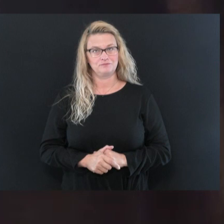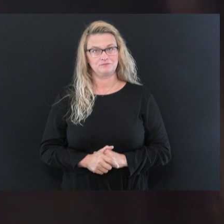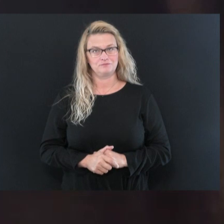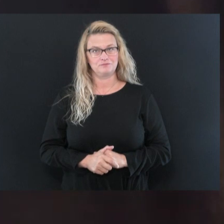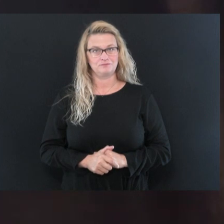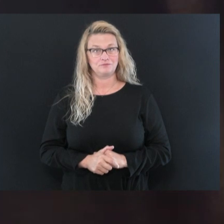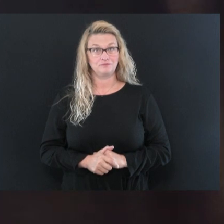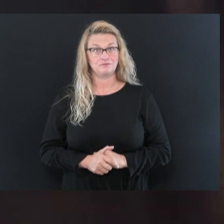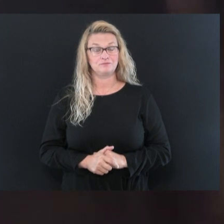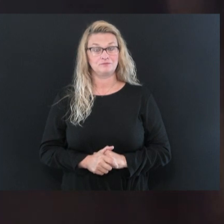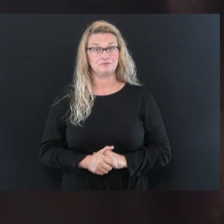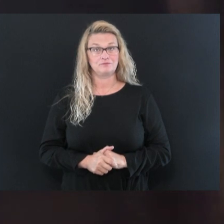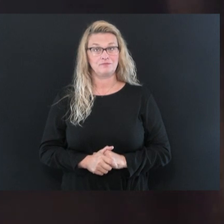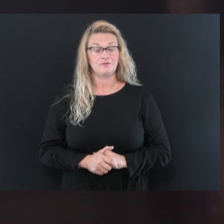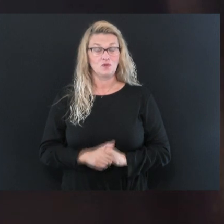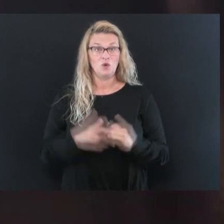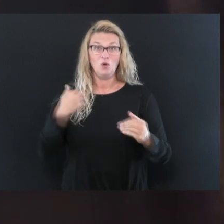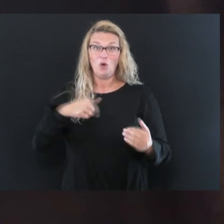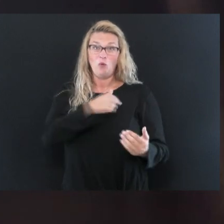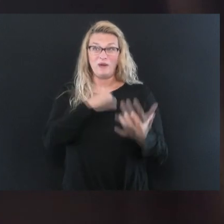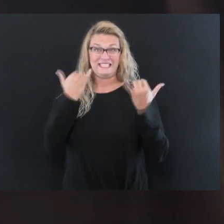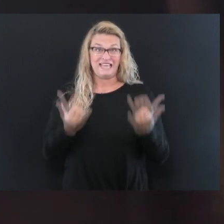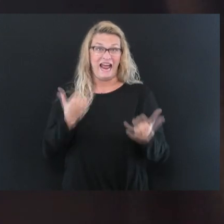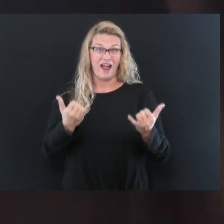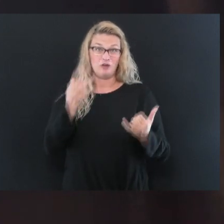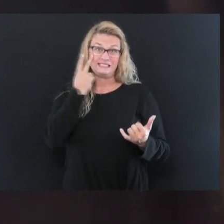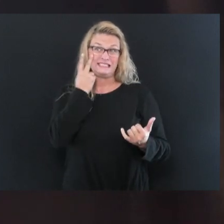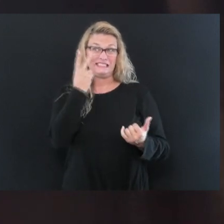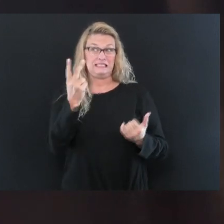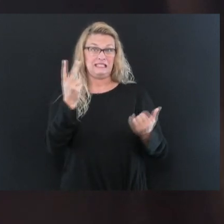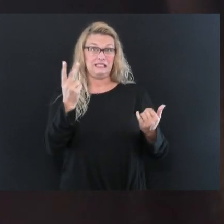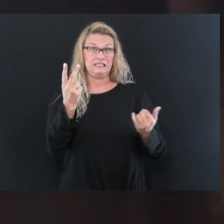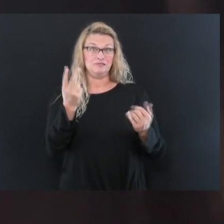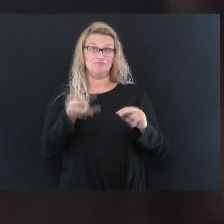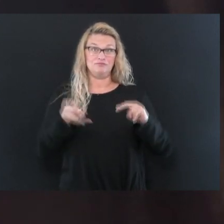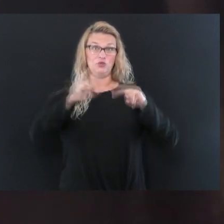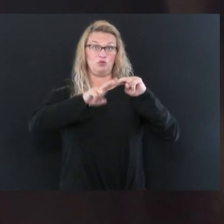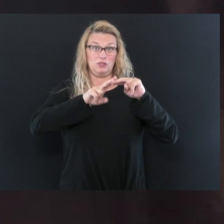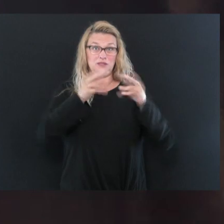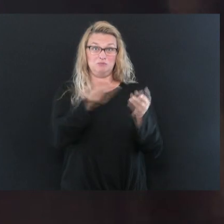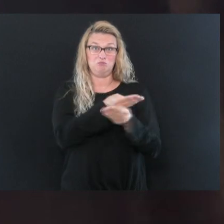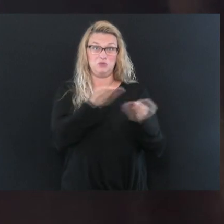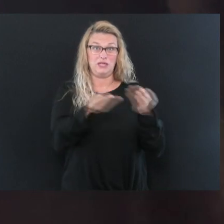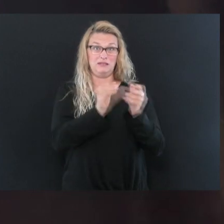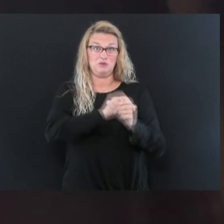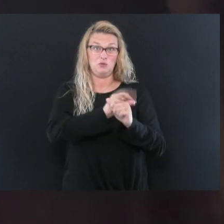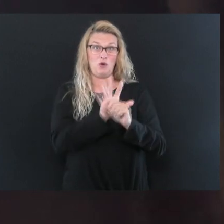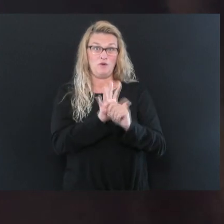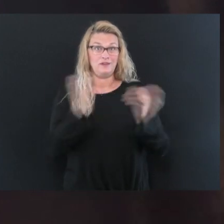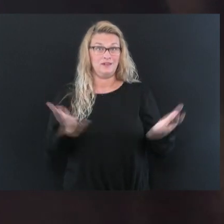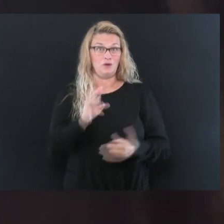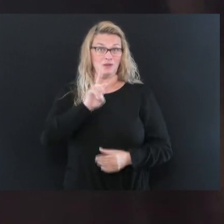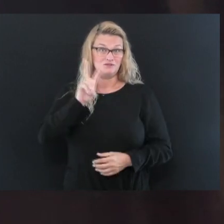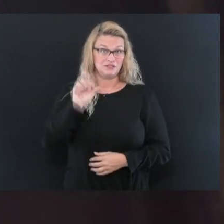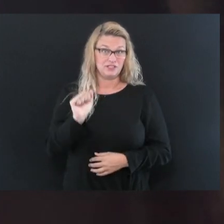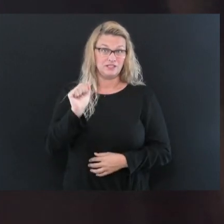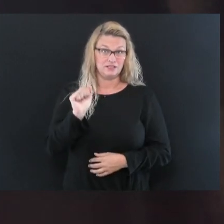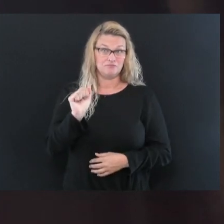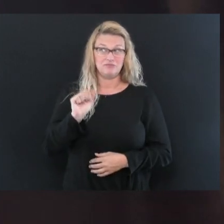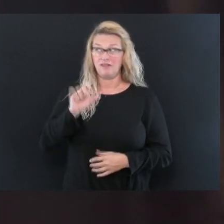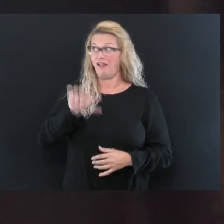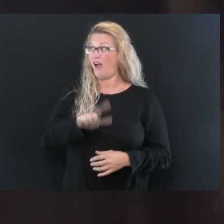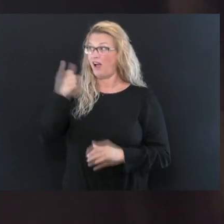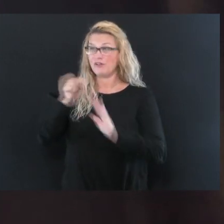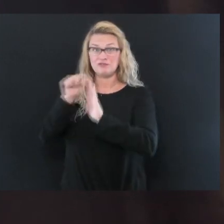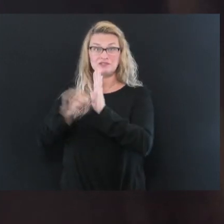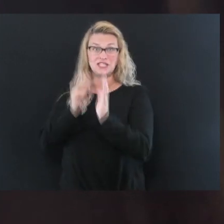seeing spread of COVID-19 in our state. And what's really important is that as we have designed